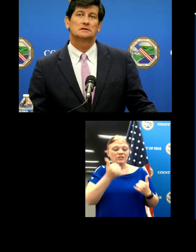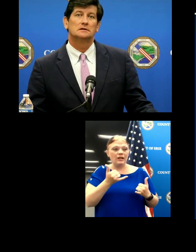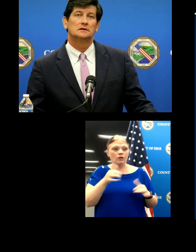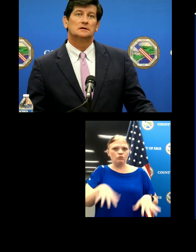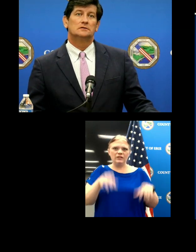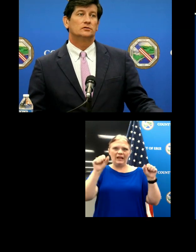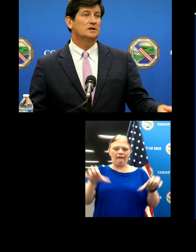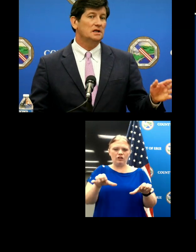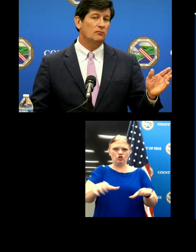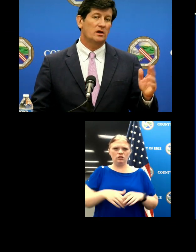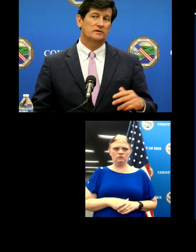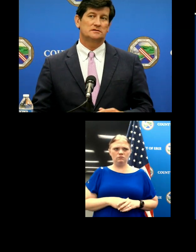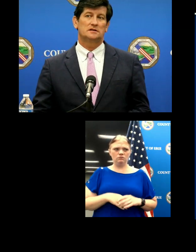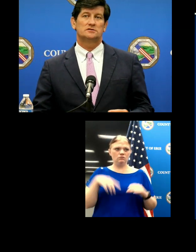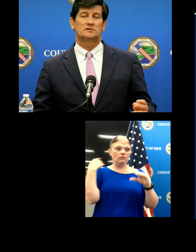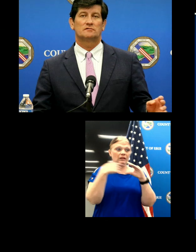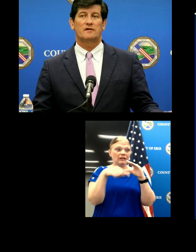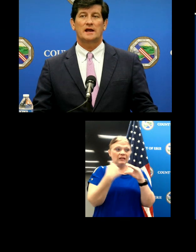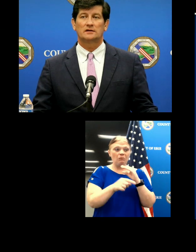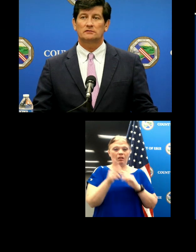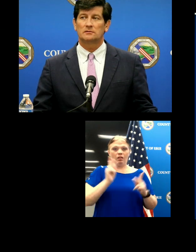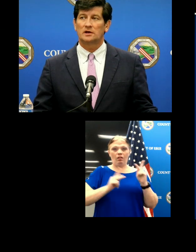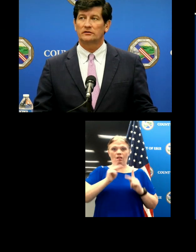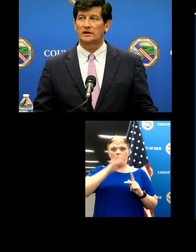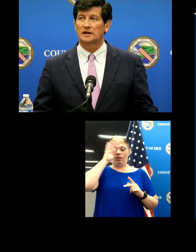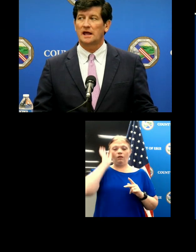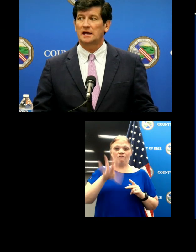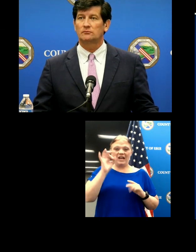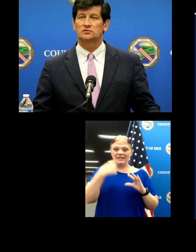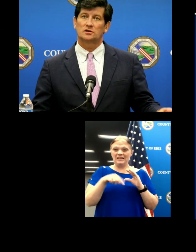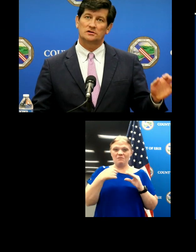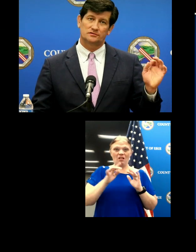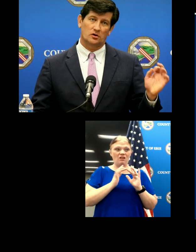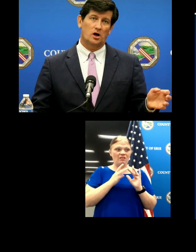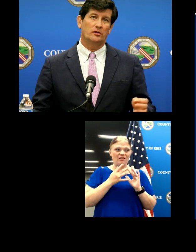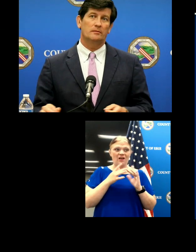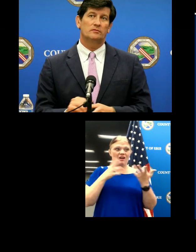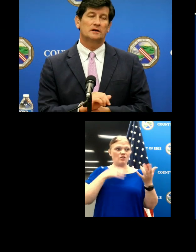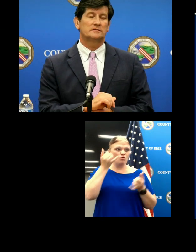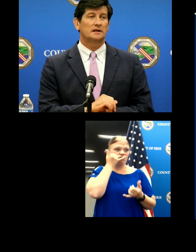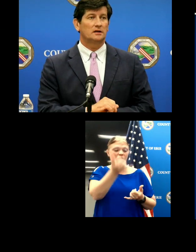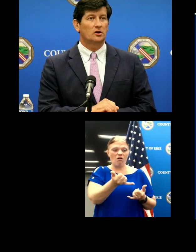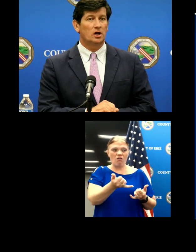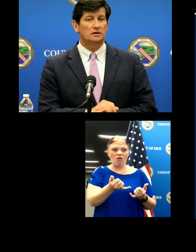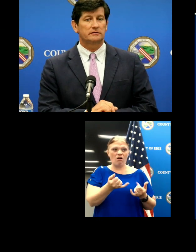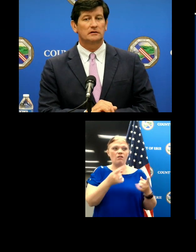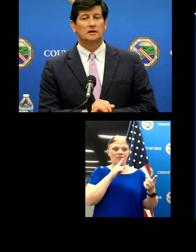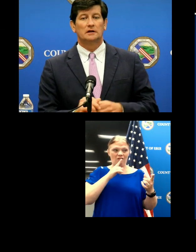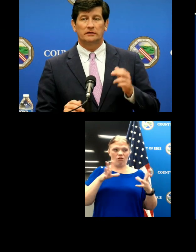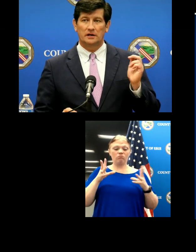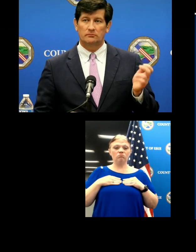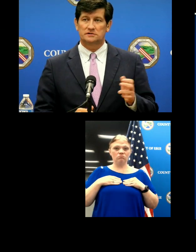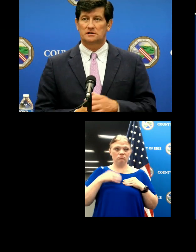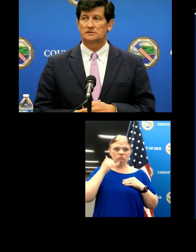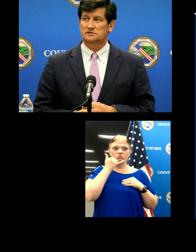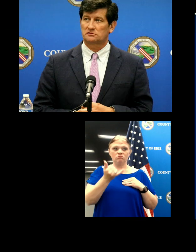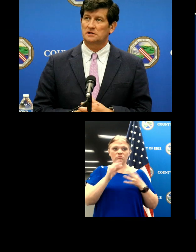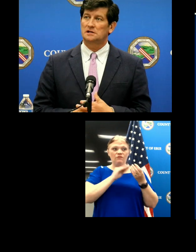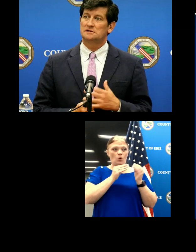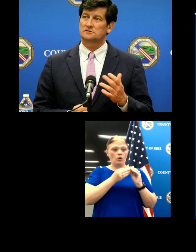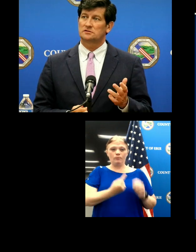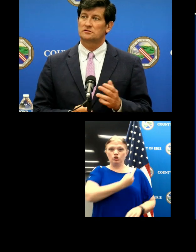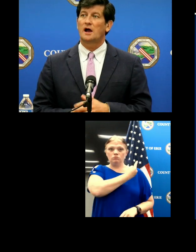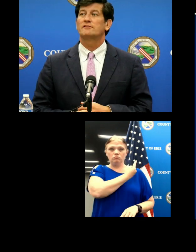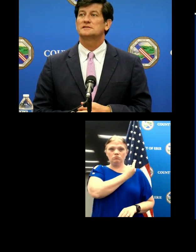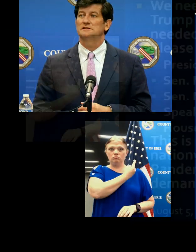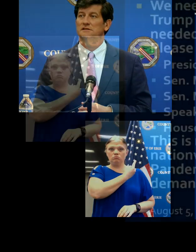action. You can email these leaders, you can find their emails online, but you can also call them. They are taking calls. The numbers are on the screen.